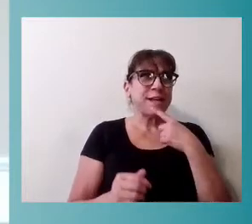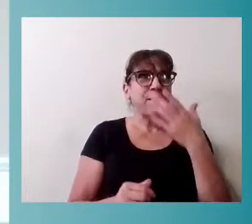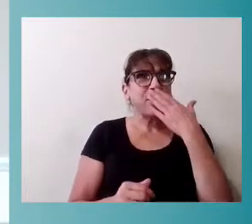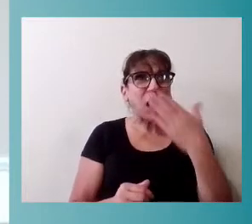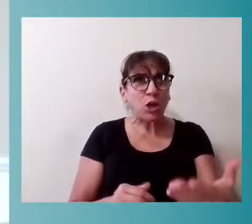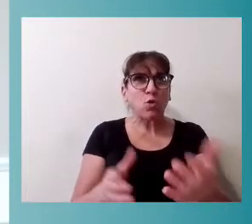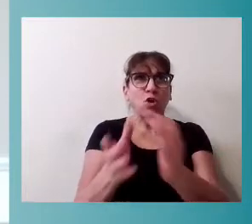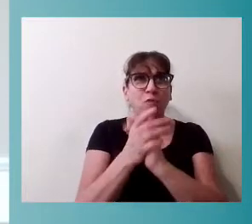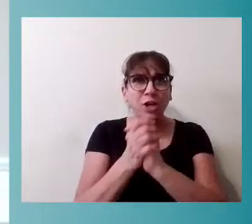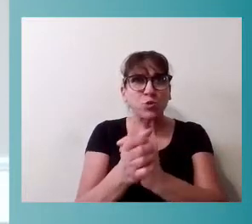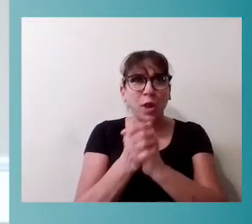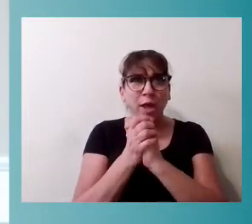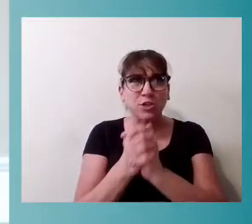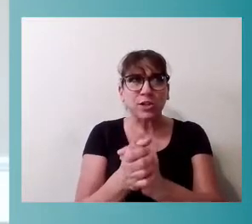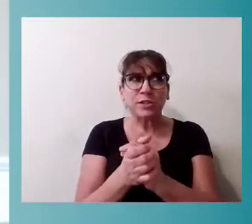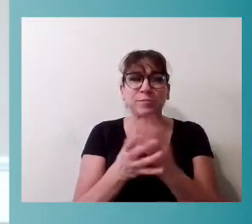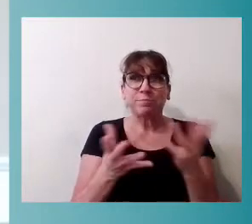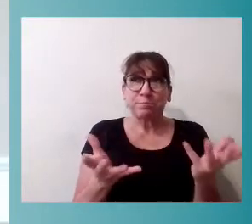and congratulations.